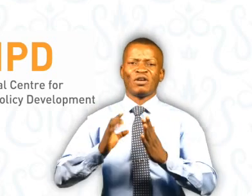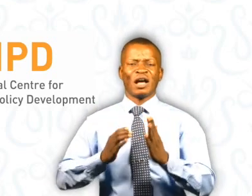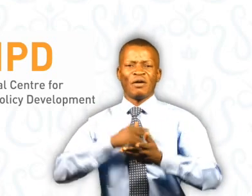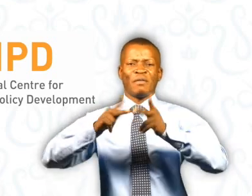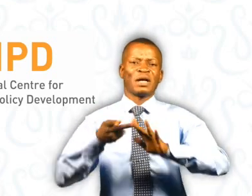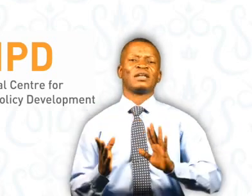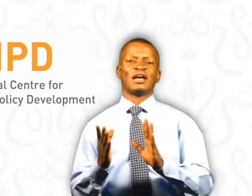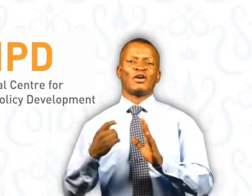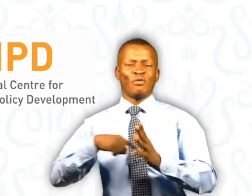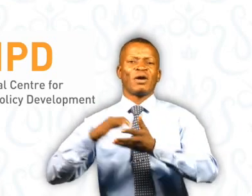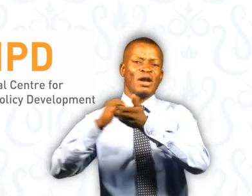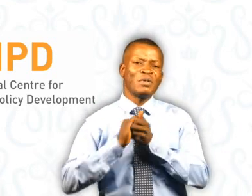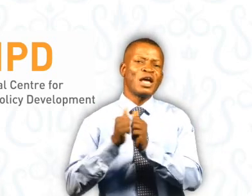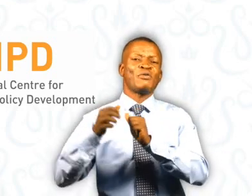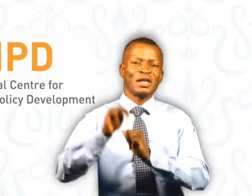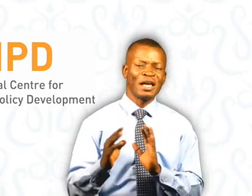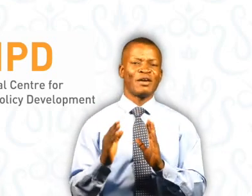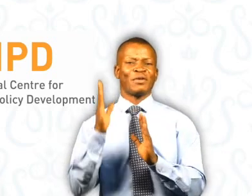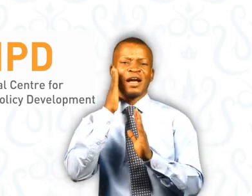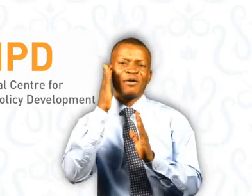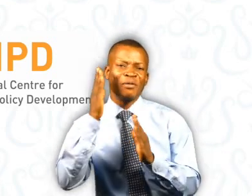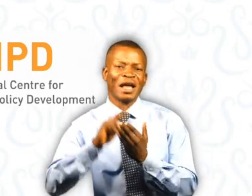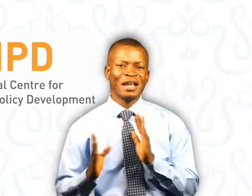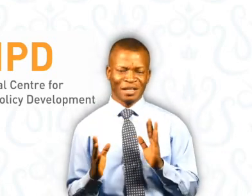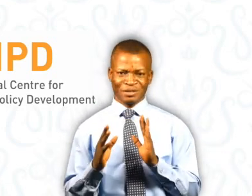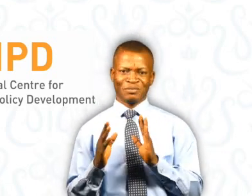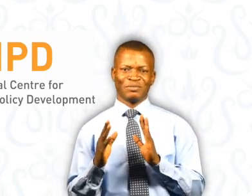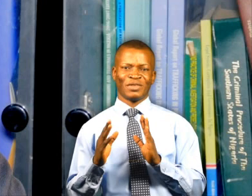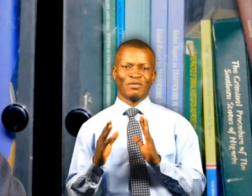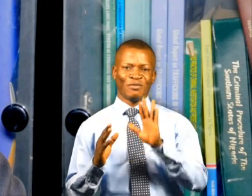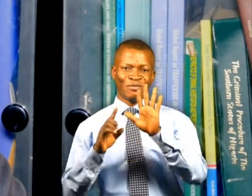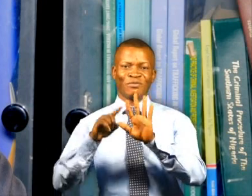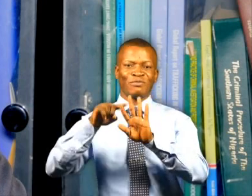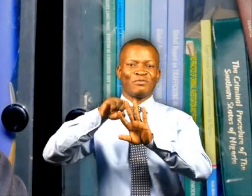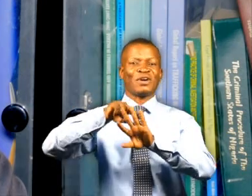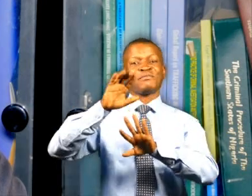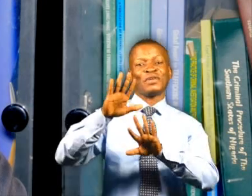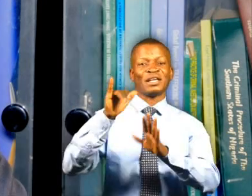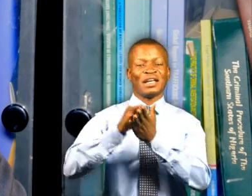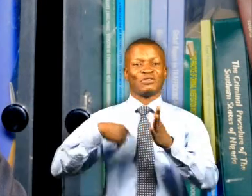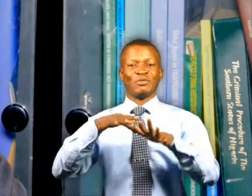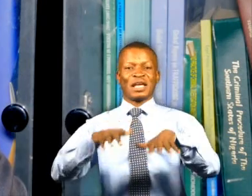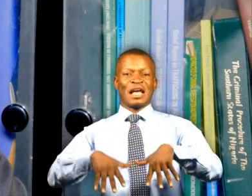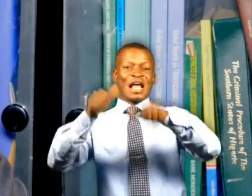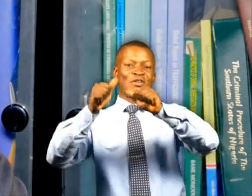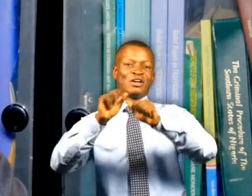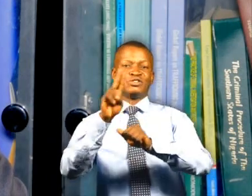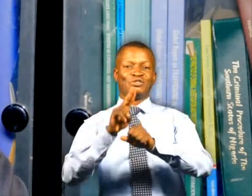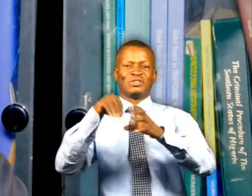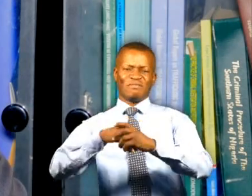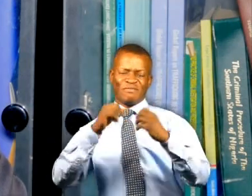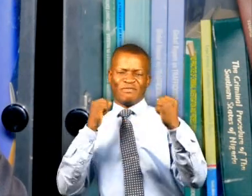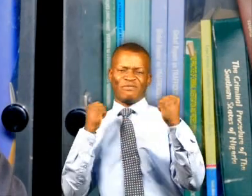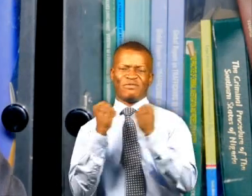our partners, and we collaborate with them. It's a kind of synergy. It's part of the five key strategies that we adopt and use